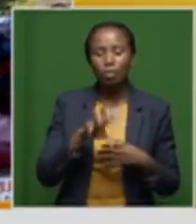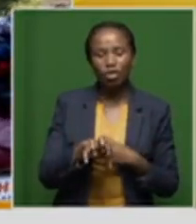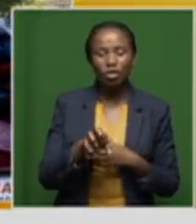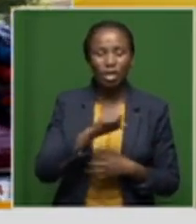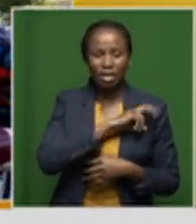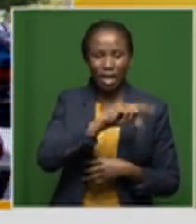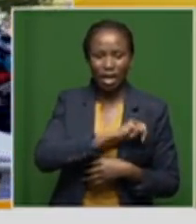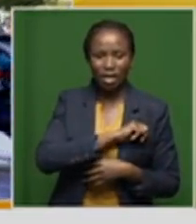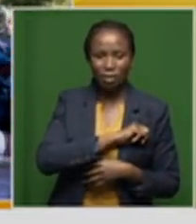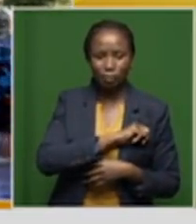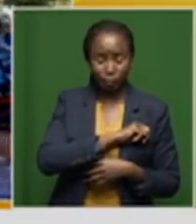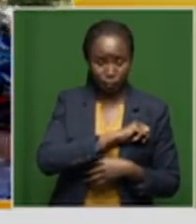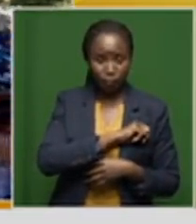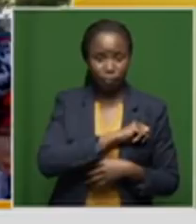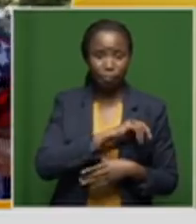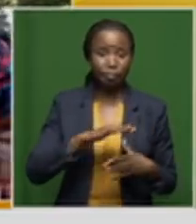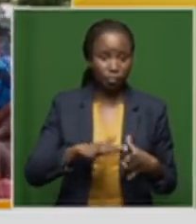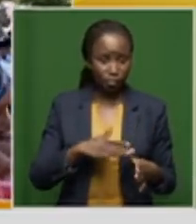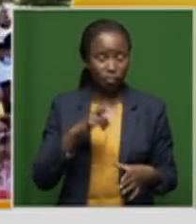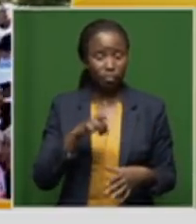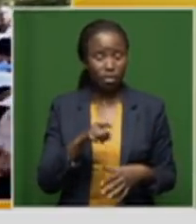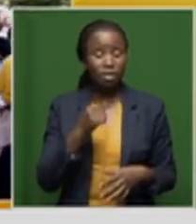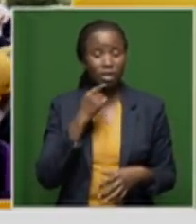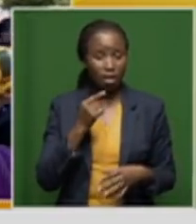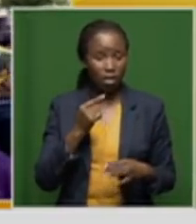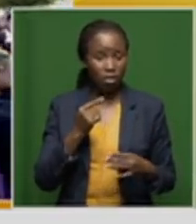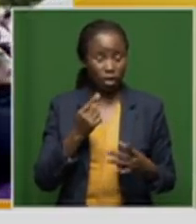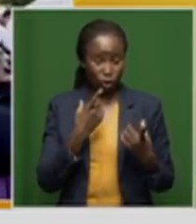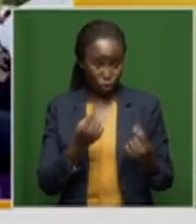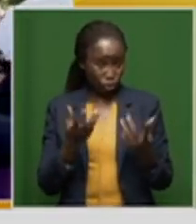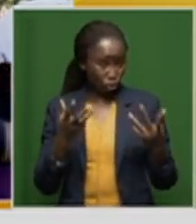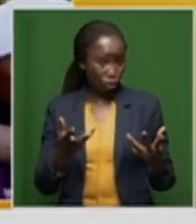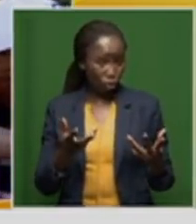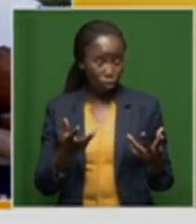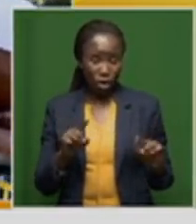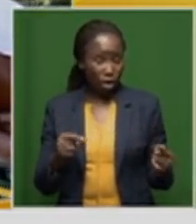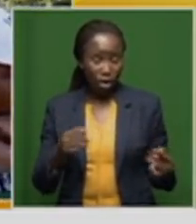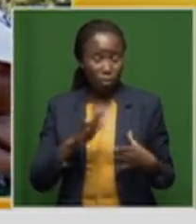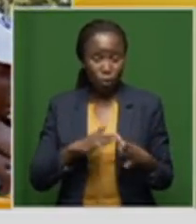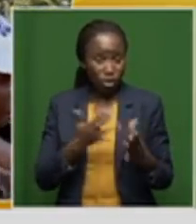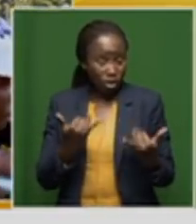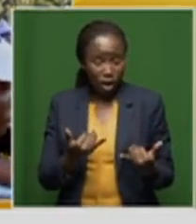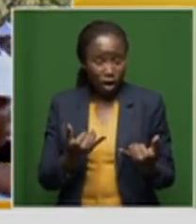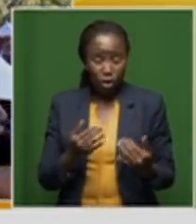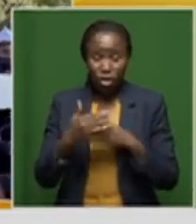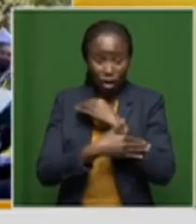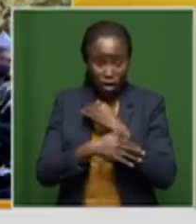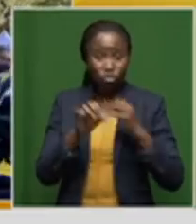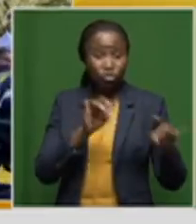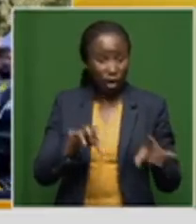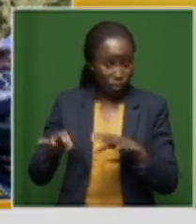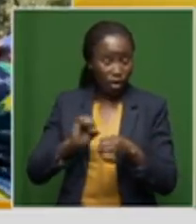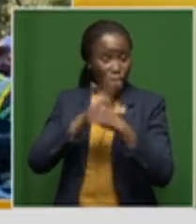KwaZulu-Natal that it was possibly a reckless statement for him to have been made, particularly at the time when the country is still battling the